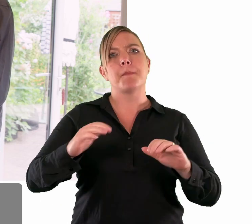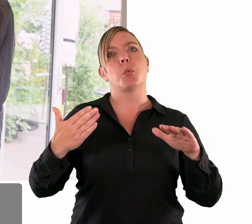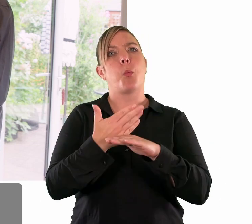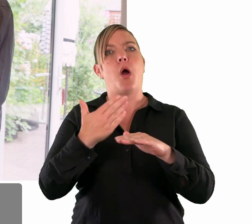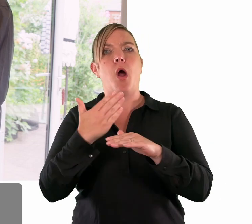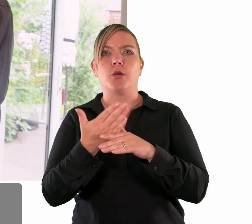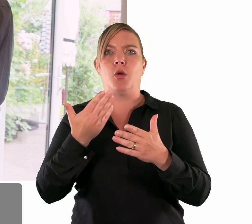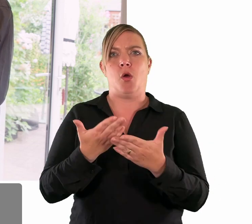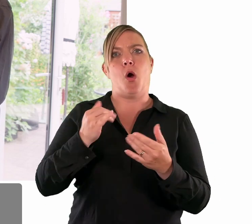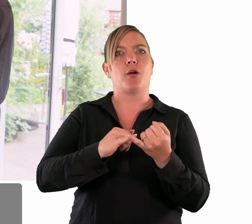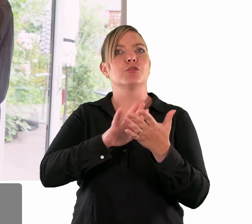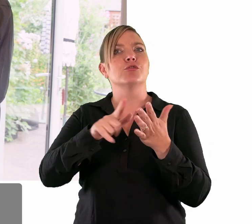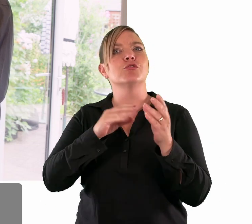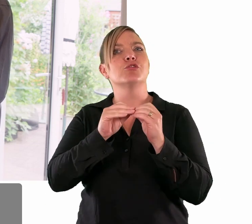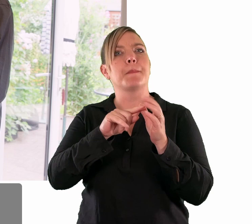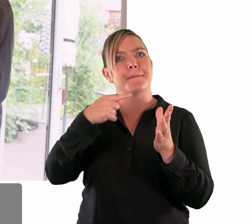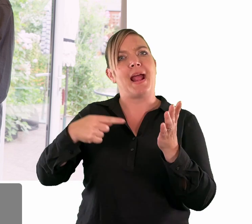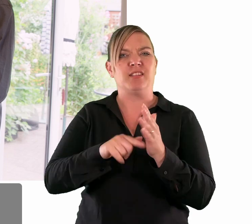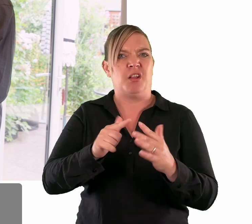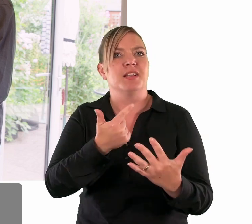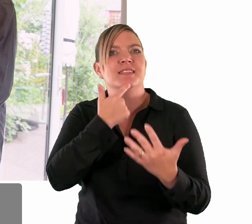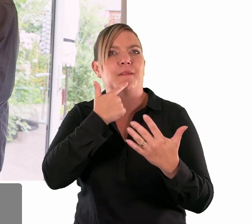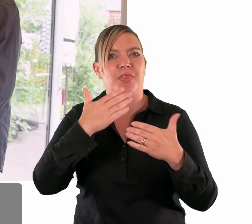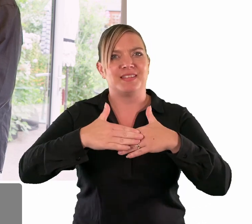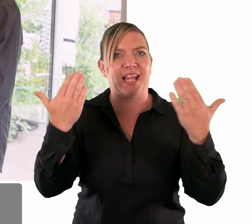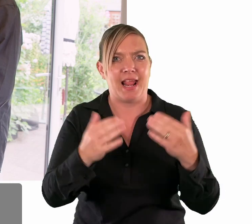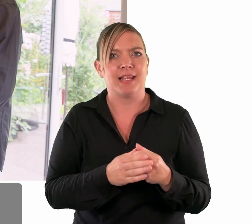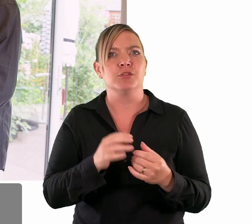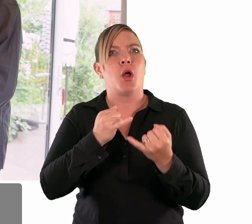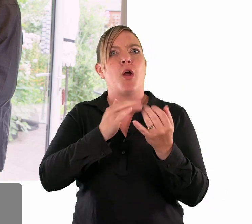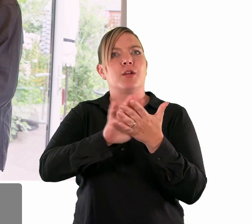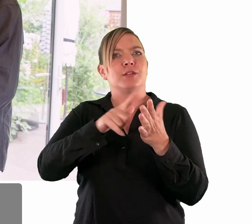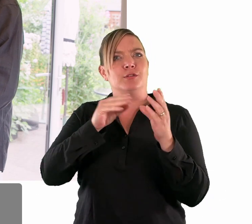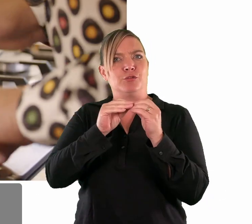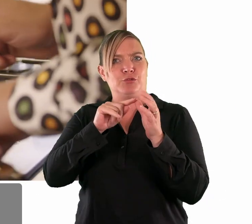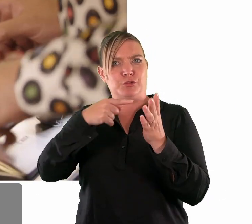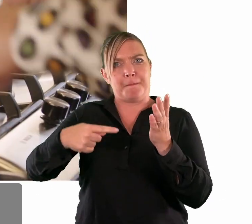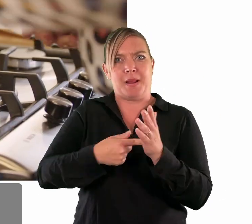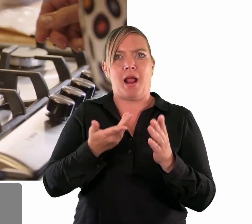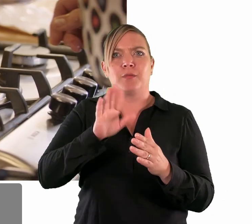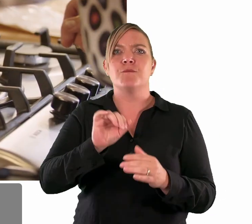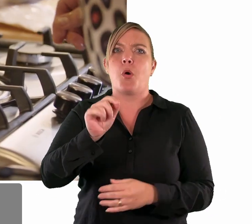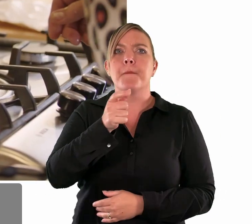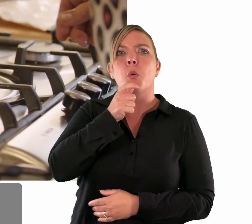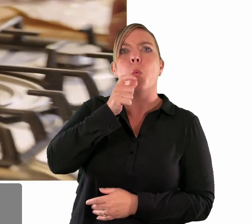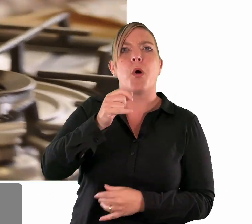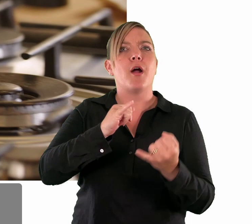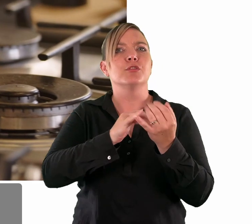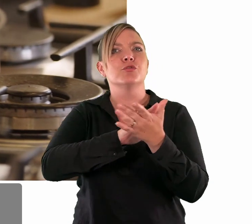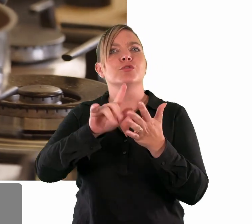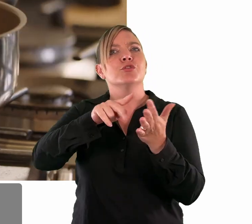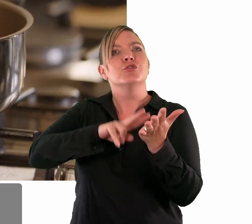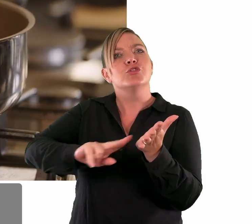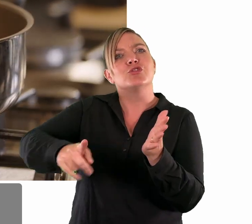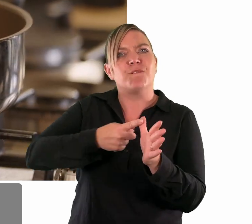Sabbath comes from the word Sheva. Sheva means seven in Hebrew, which is a seventh day. Now, in Judaism,